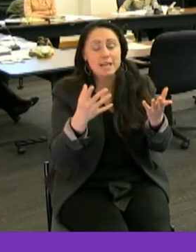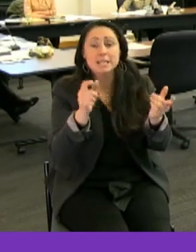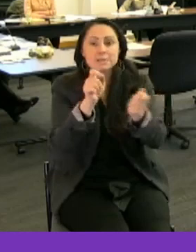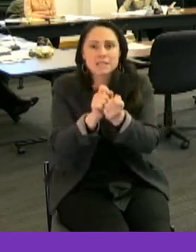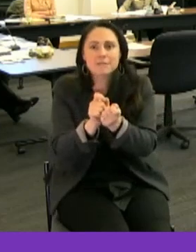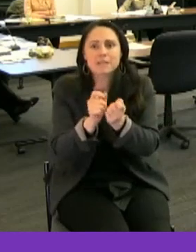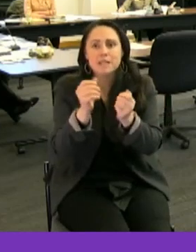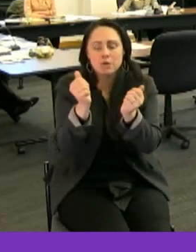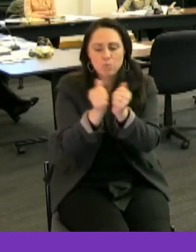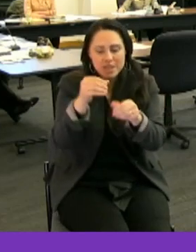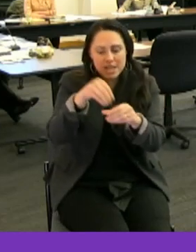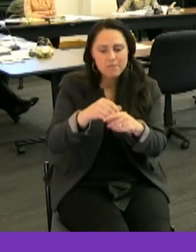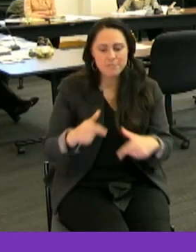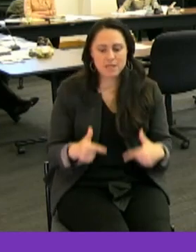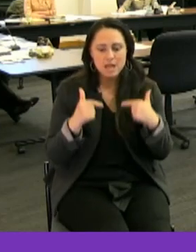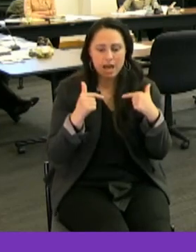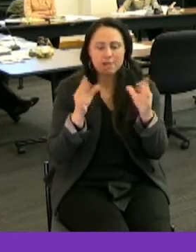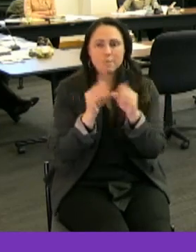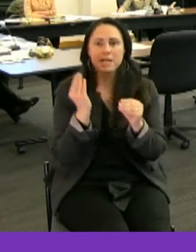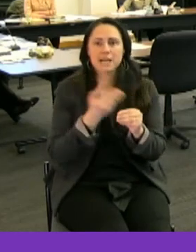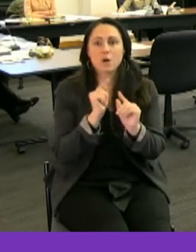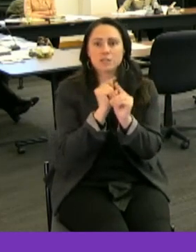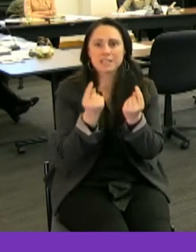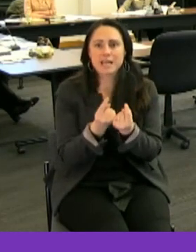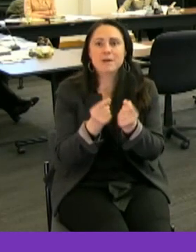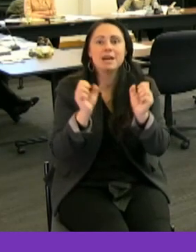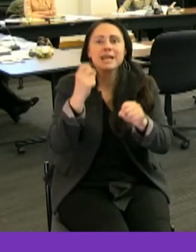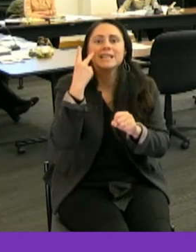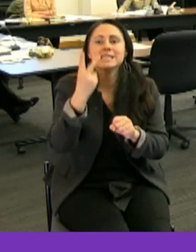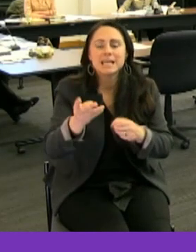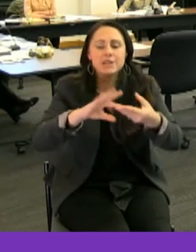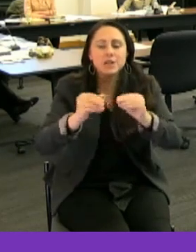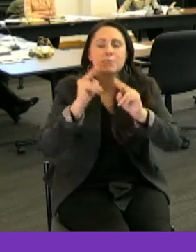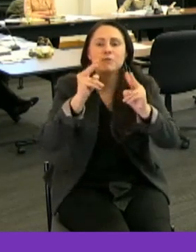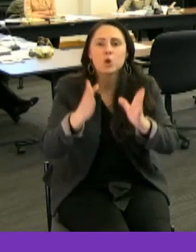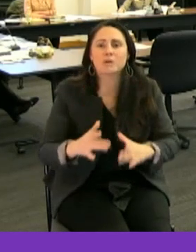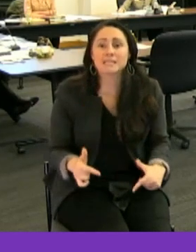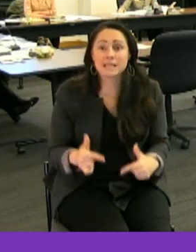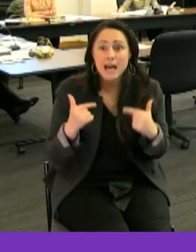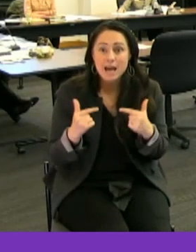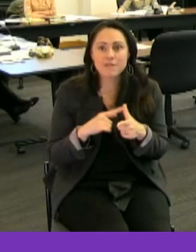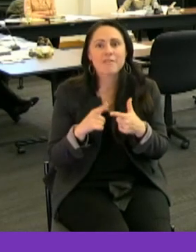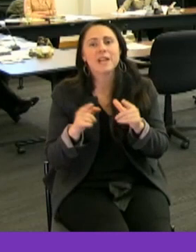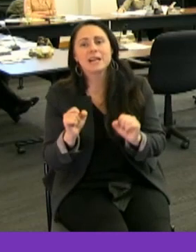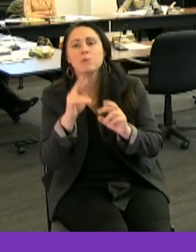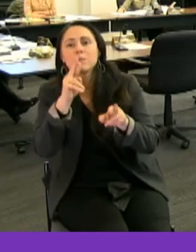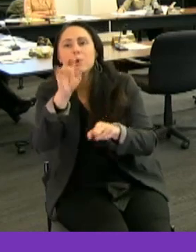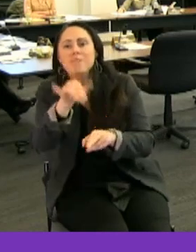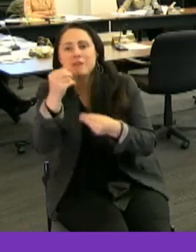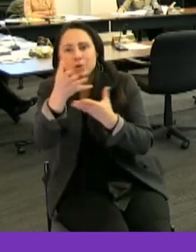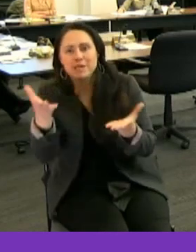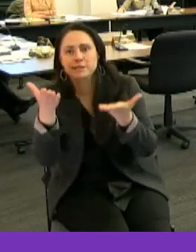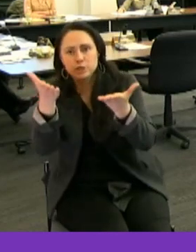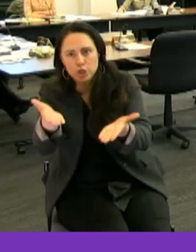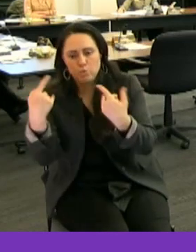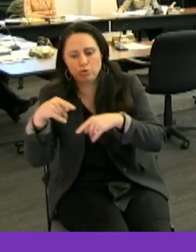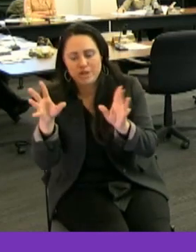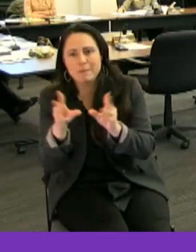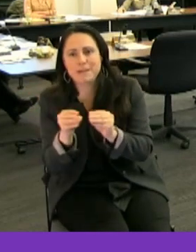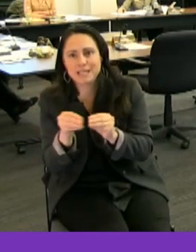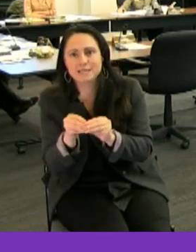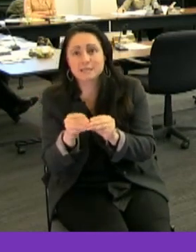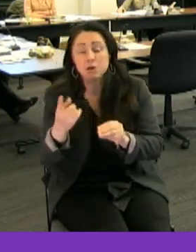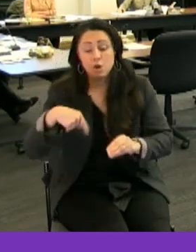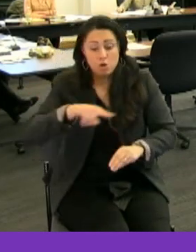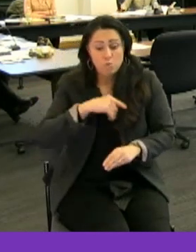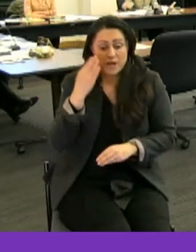within the live meeting, our team is able to see the number of viewers live, and then I can report that during our meetings.